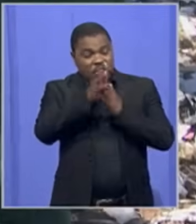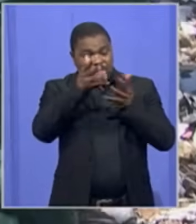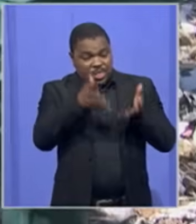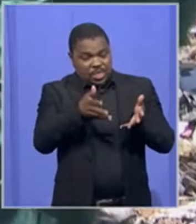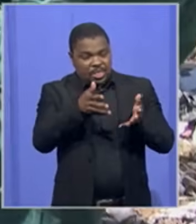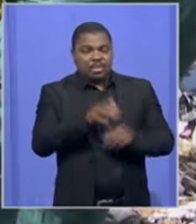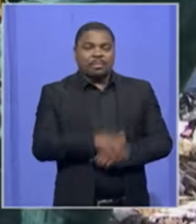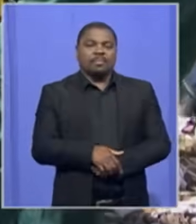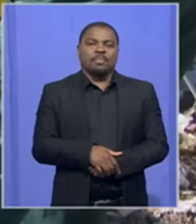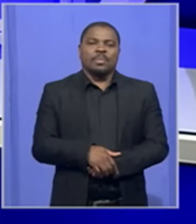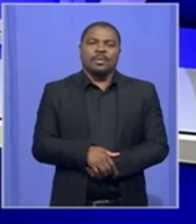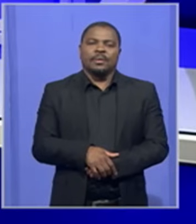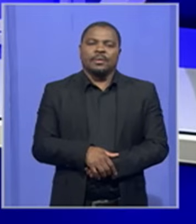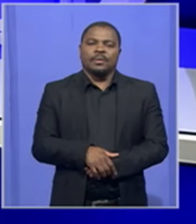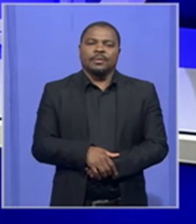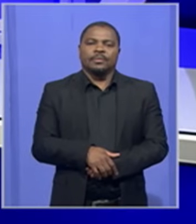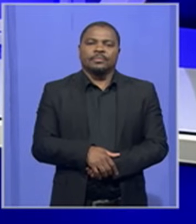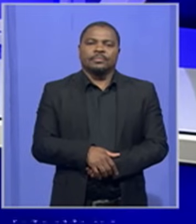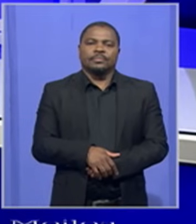eo.